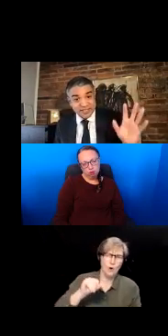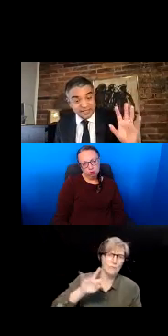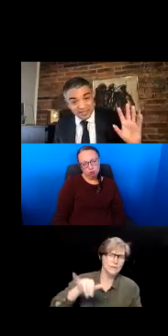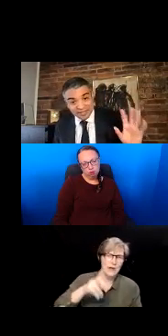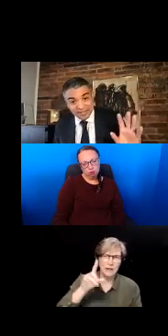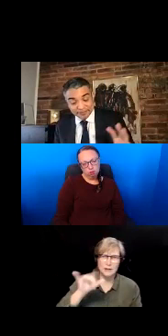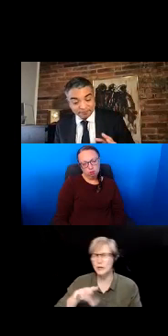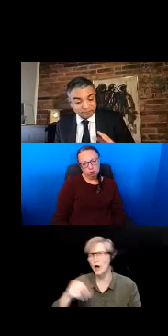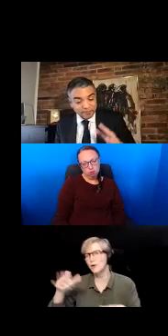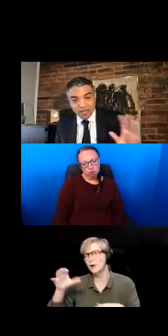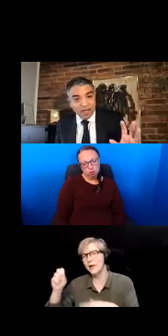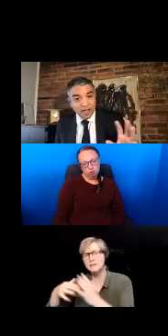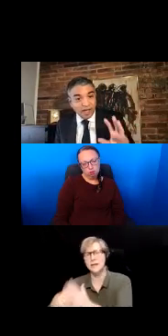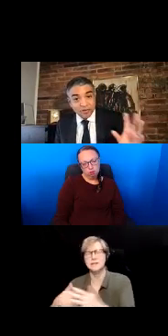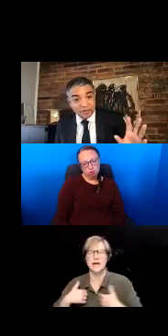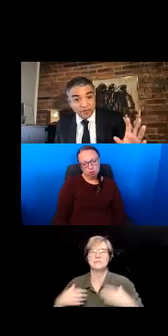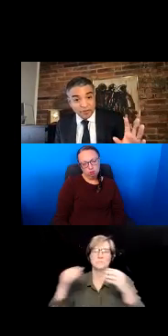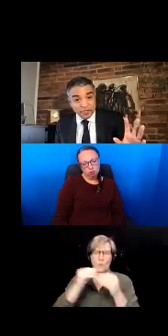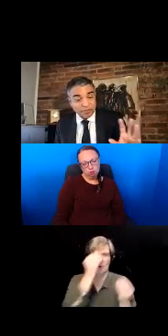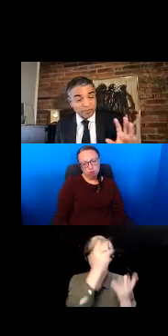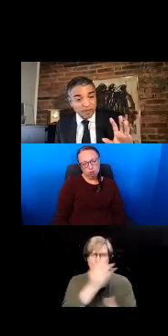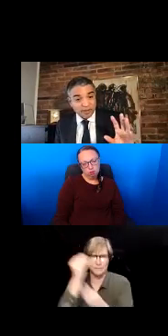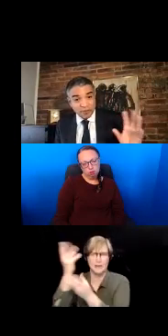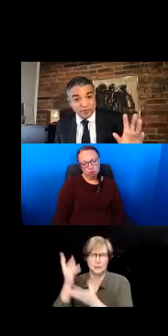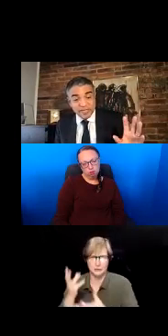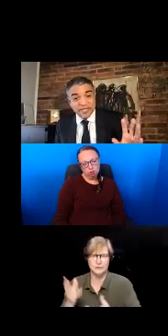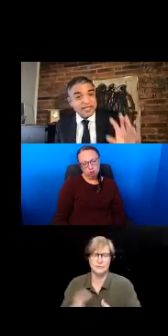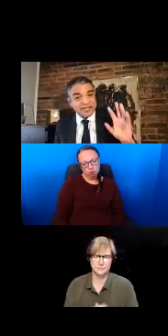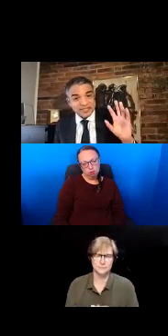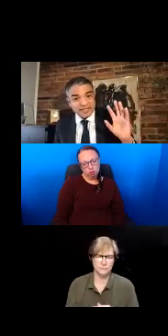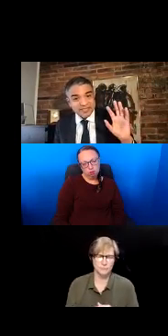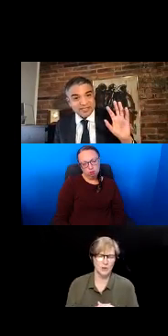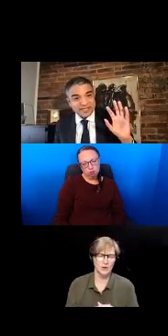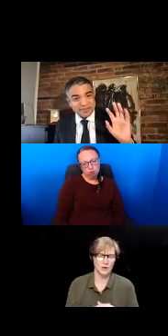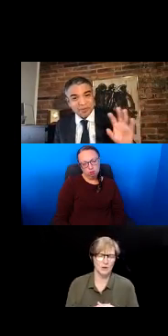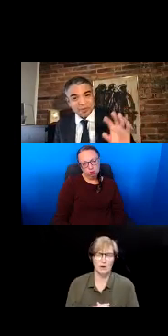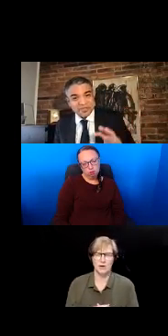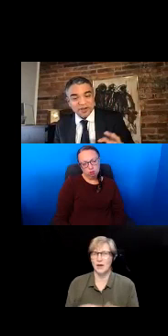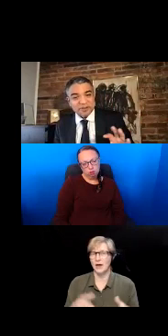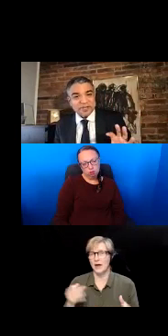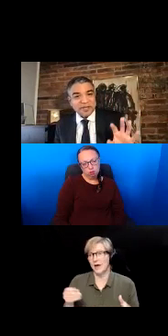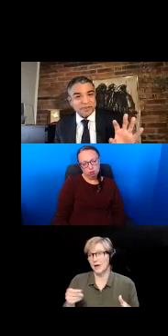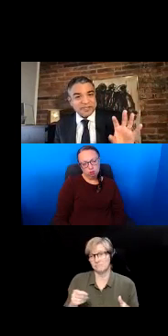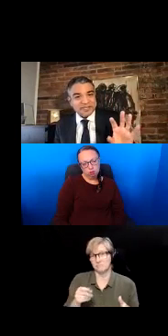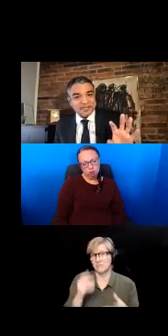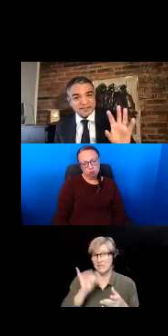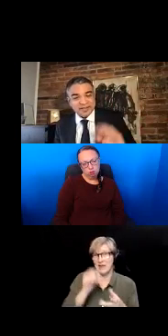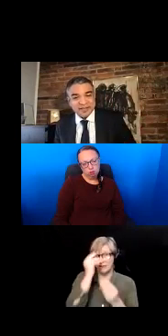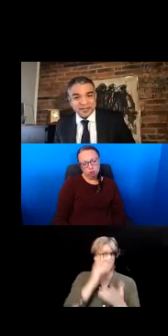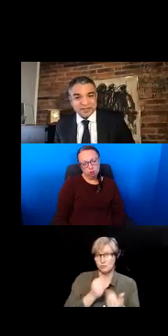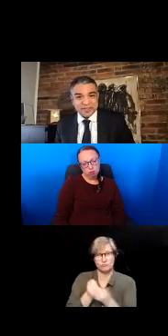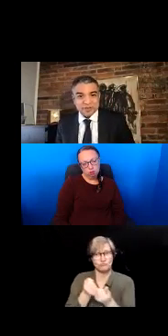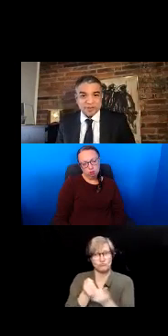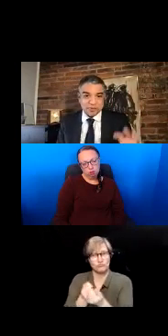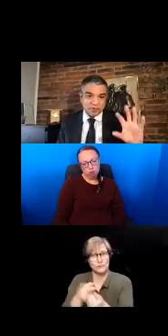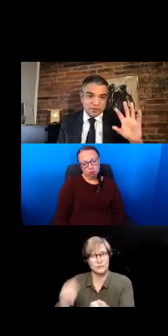studies and other converging forms of data that support this argument. But I